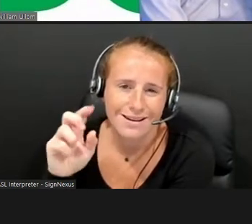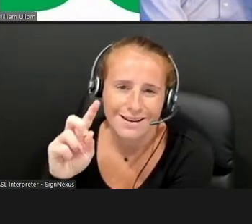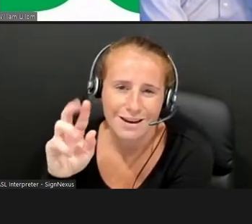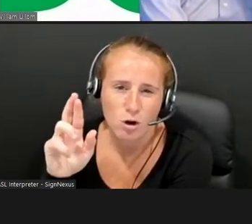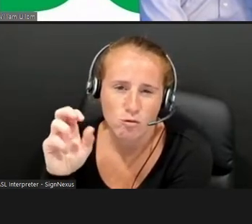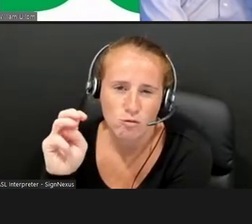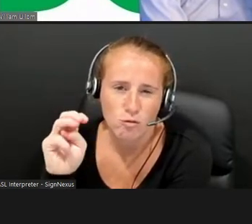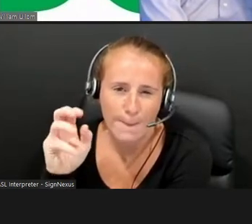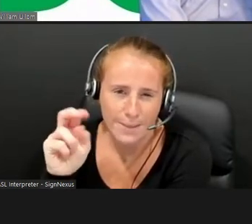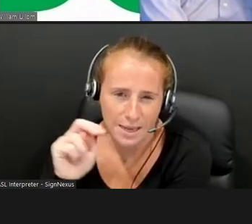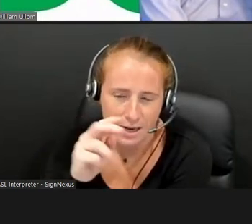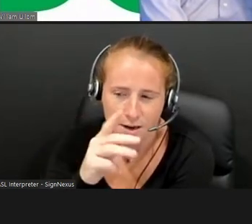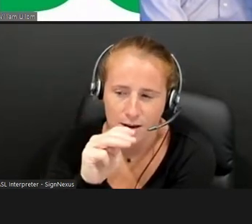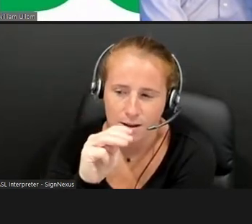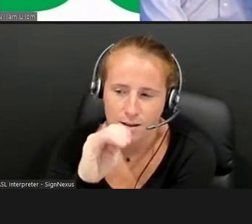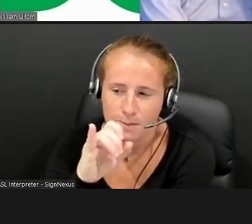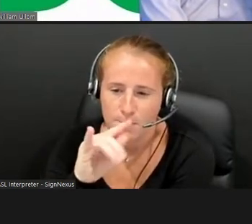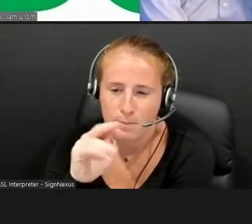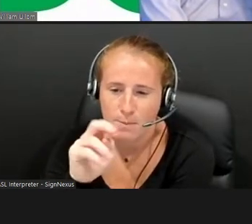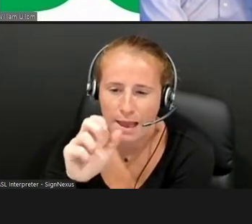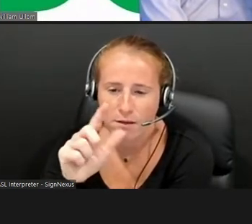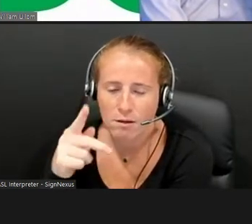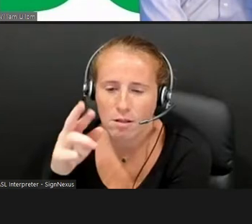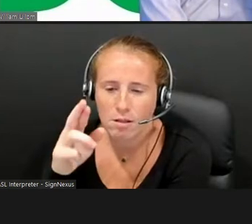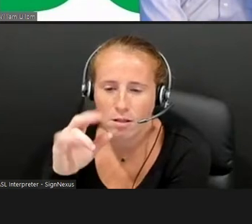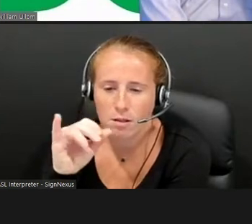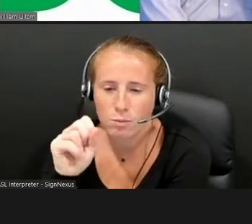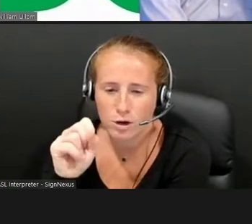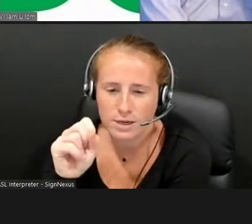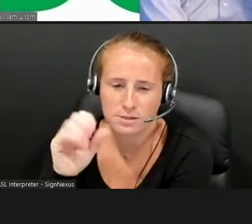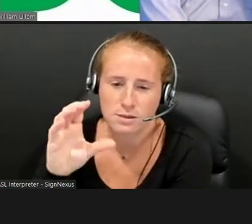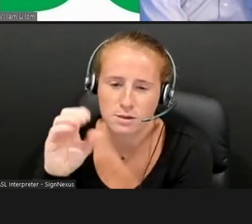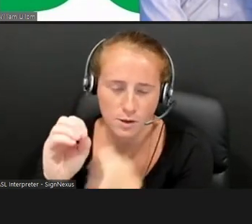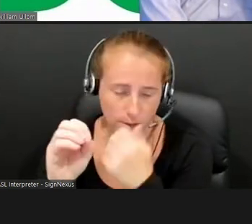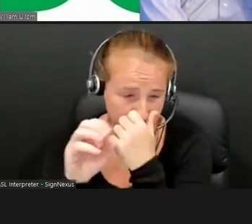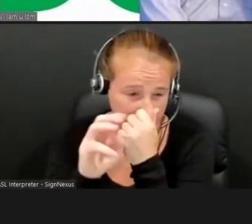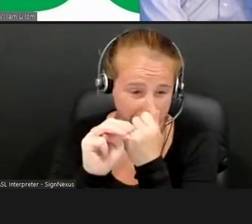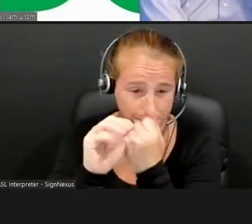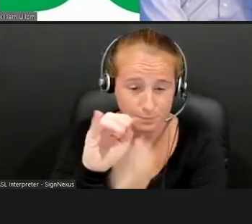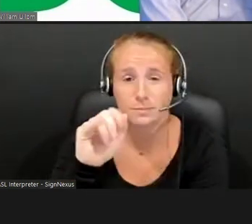Michael prisco Mitch Watson